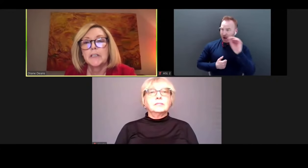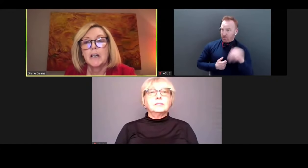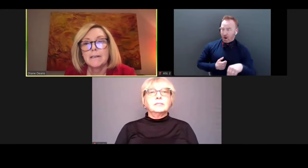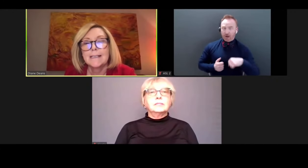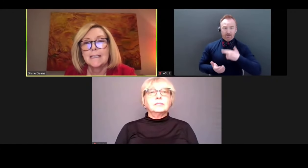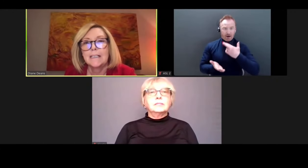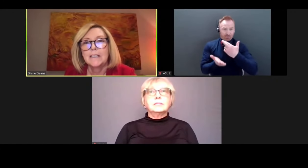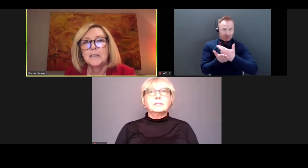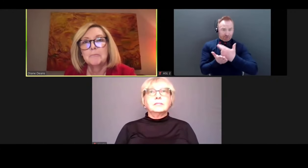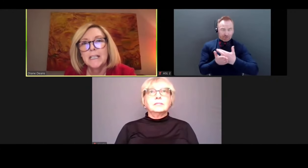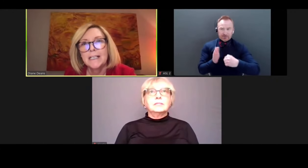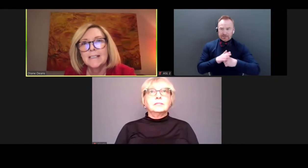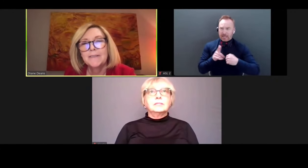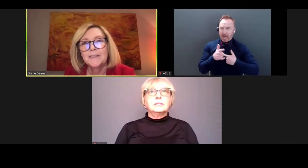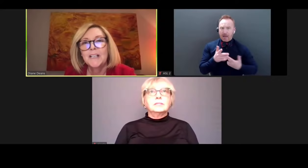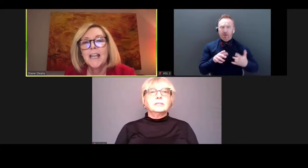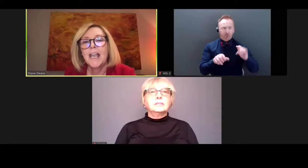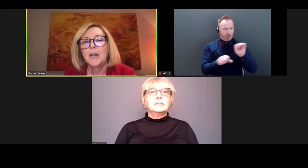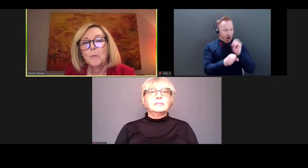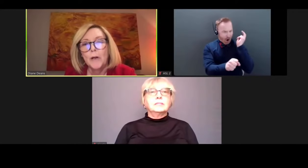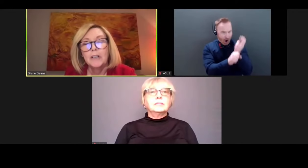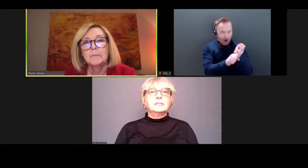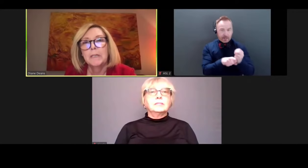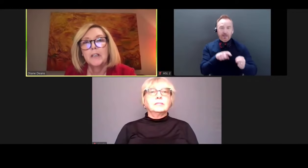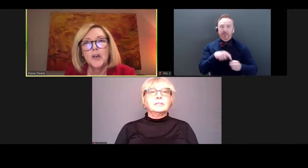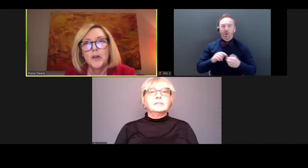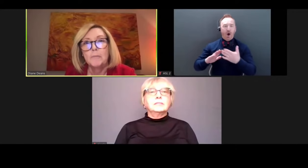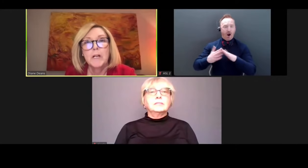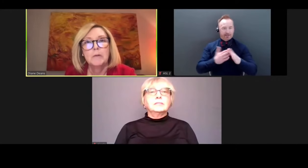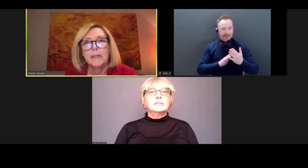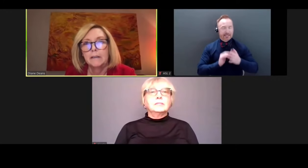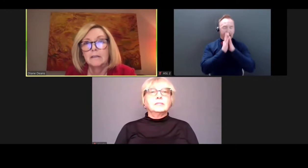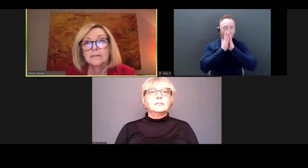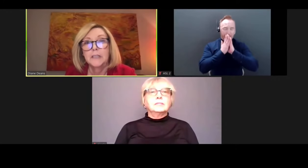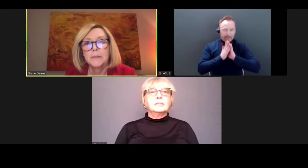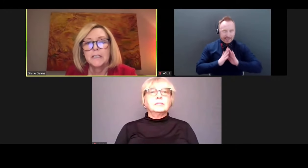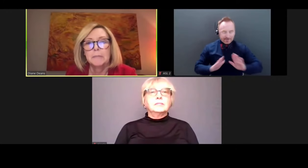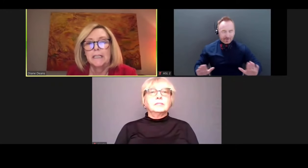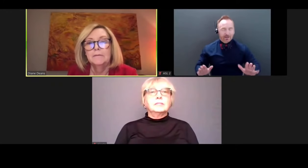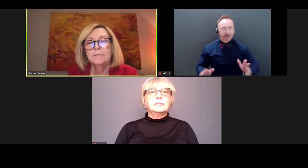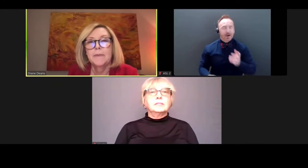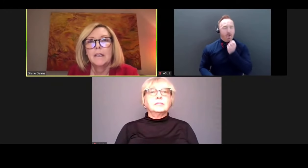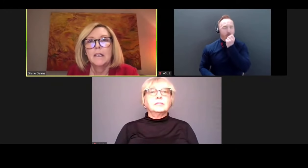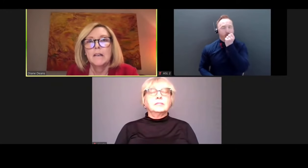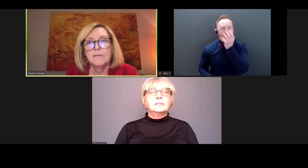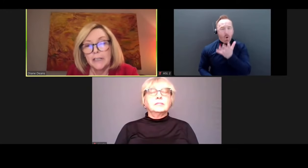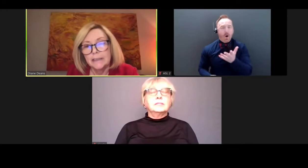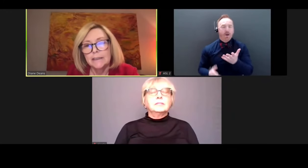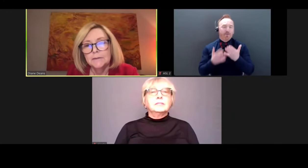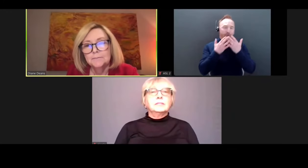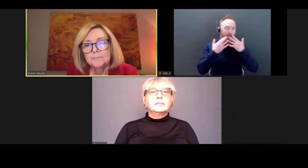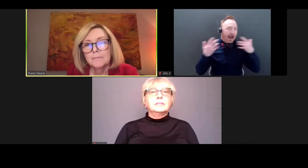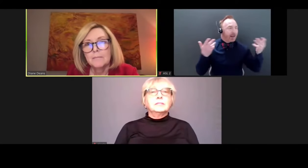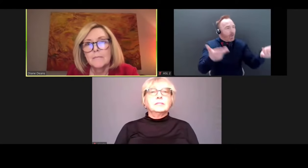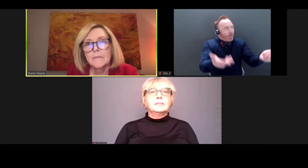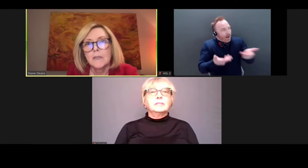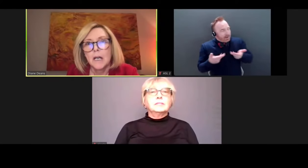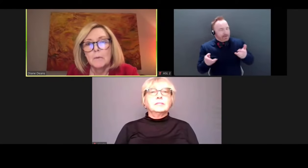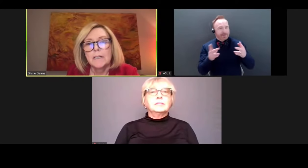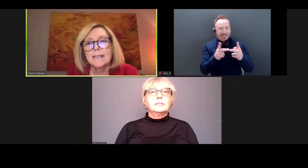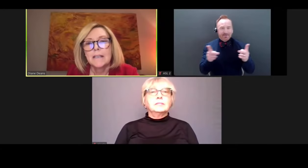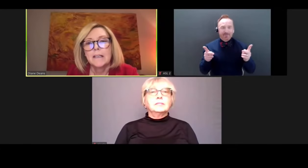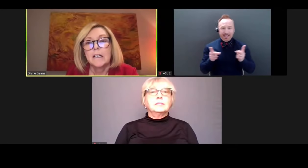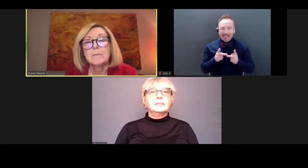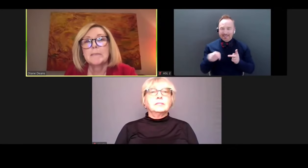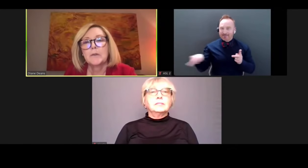return our city to the peaceful and welcoming home we all know it to be. Finally, I